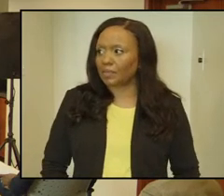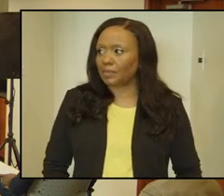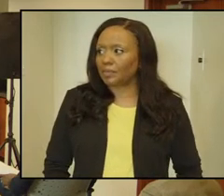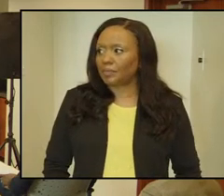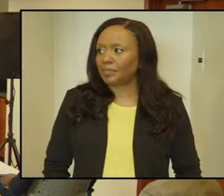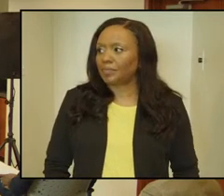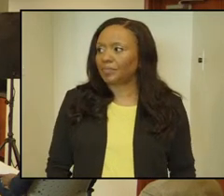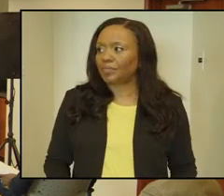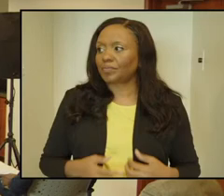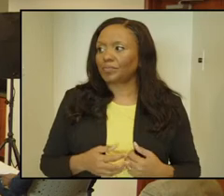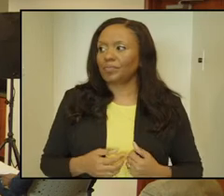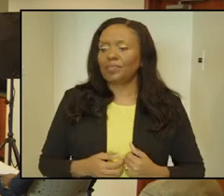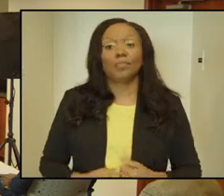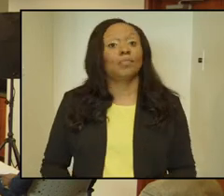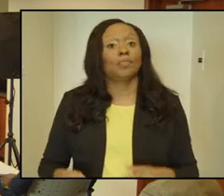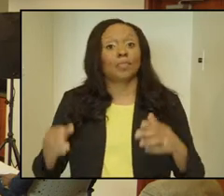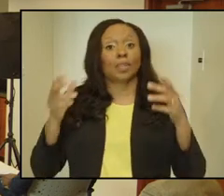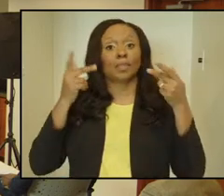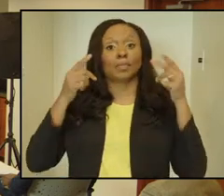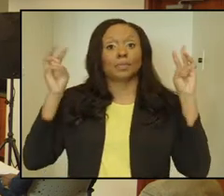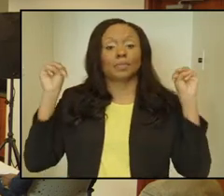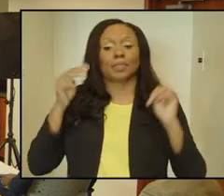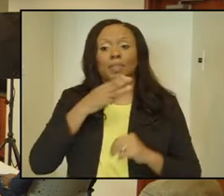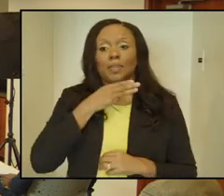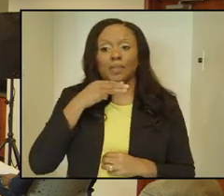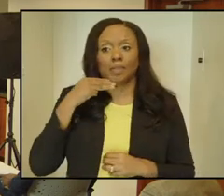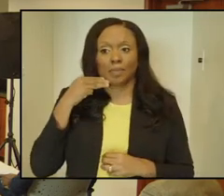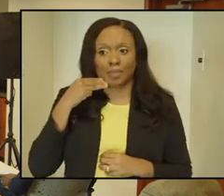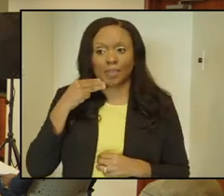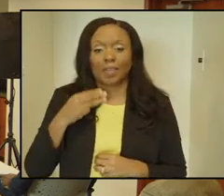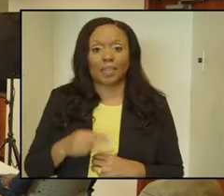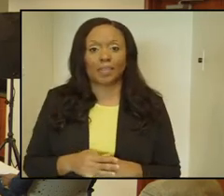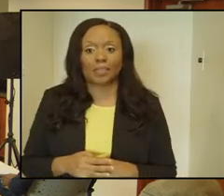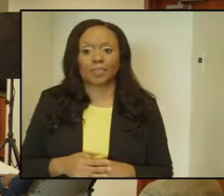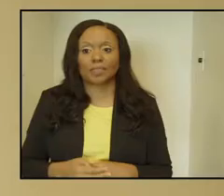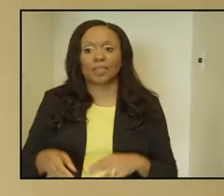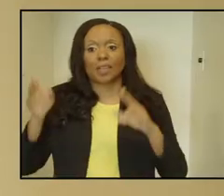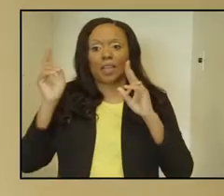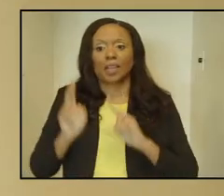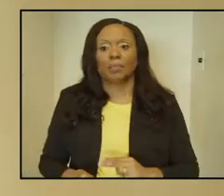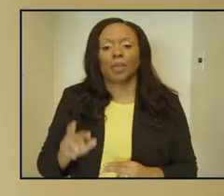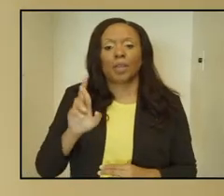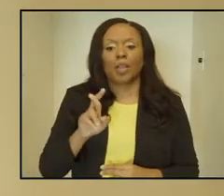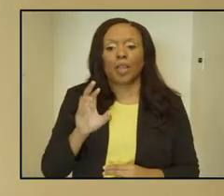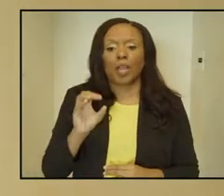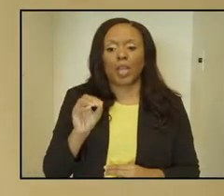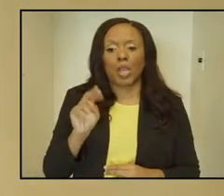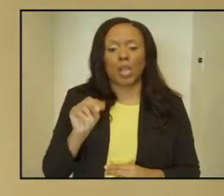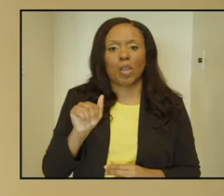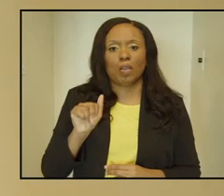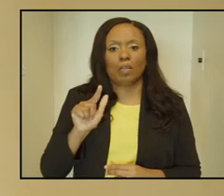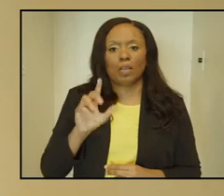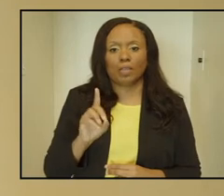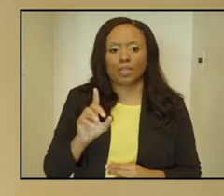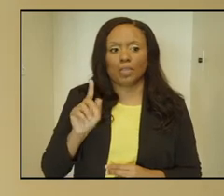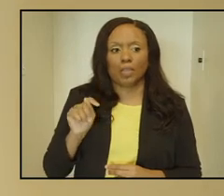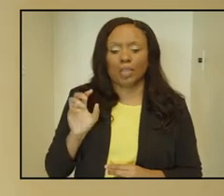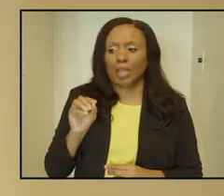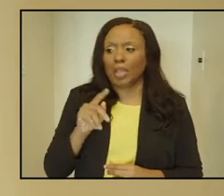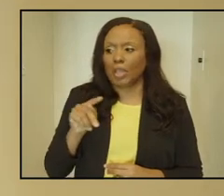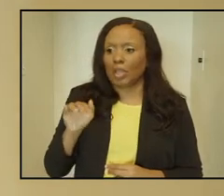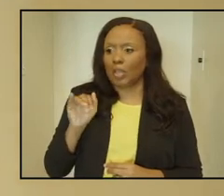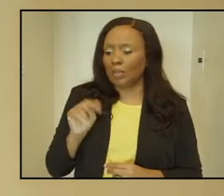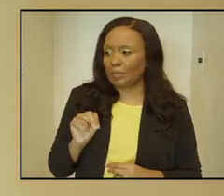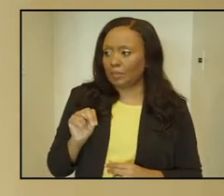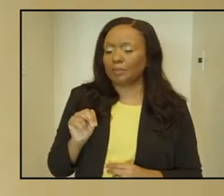Madam Prime Minister, the Honorable Mia Motley, the Honorable Ronald Toppin, Minister of International Business and